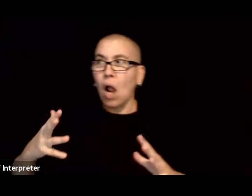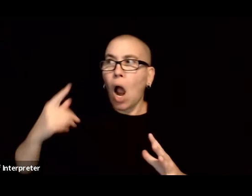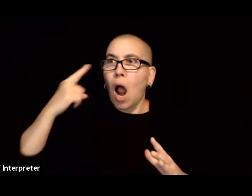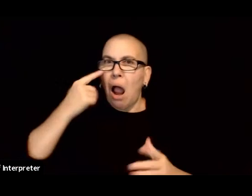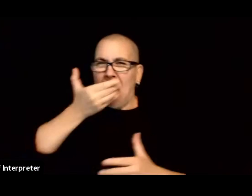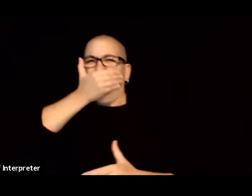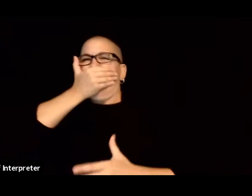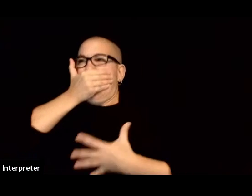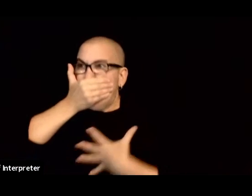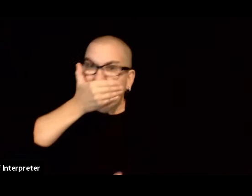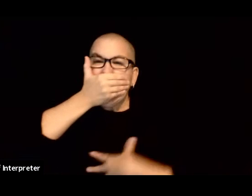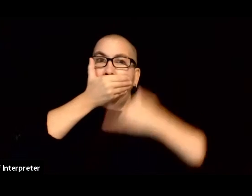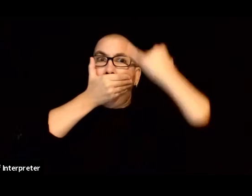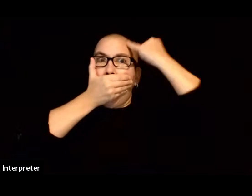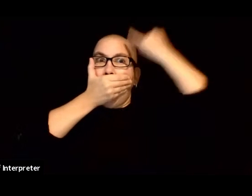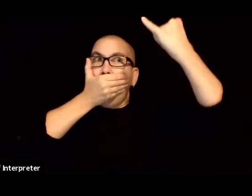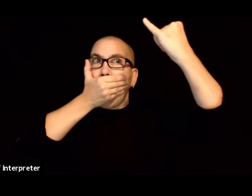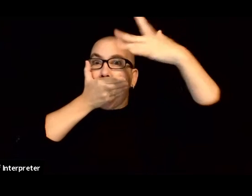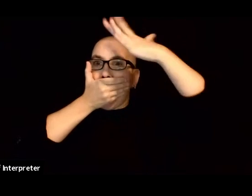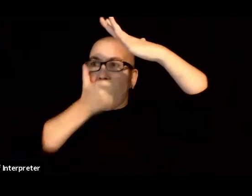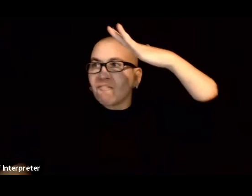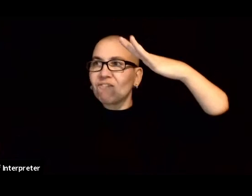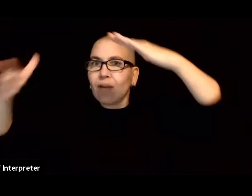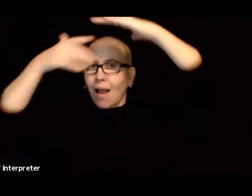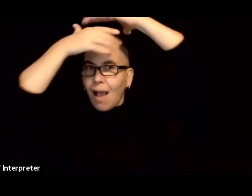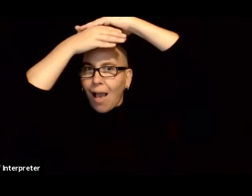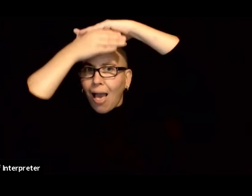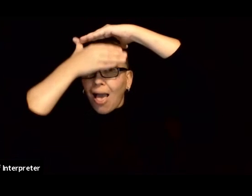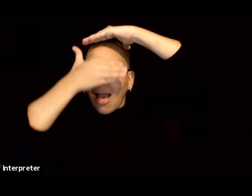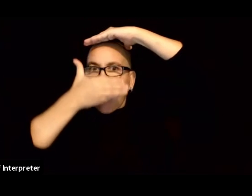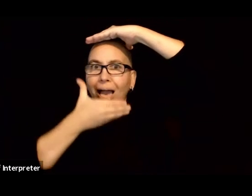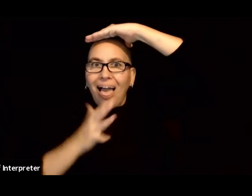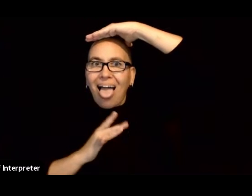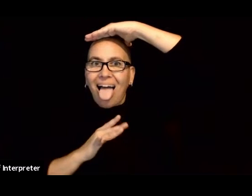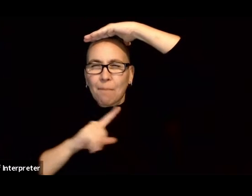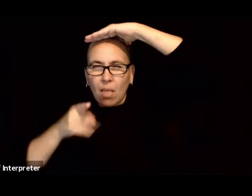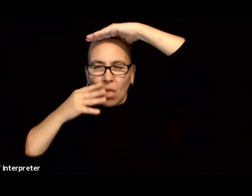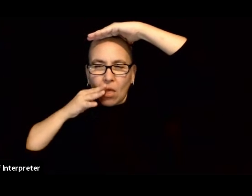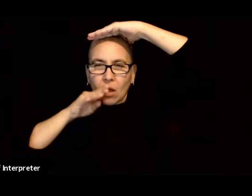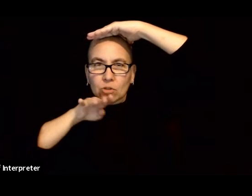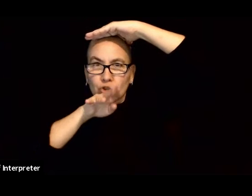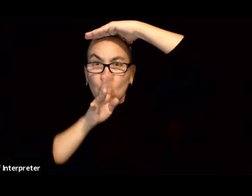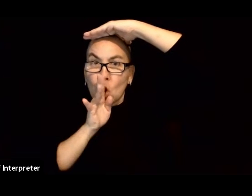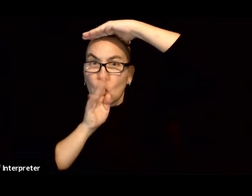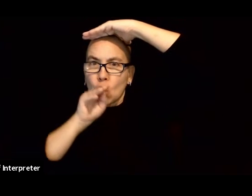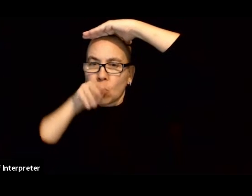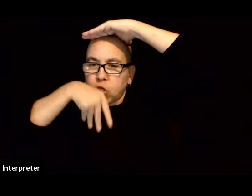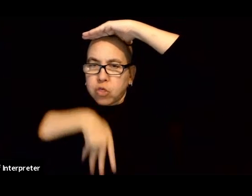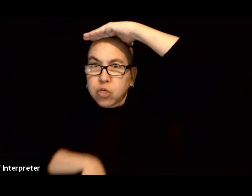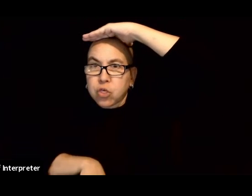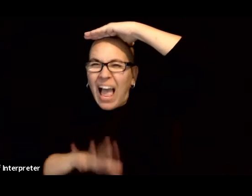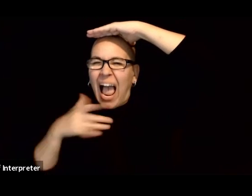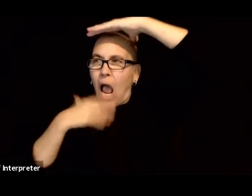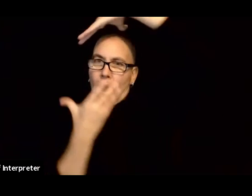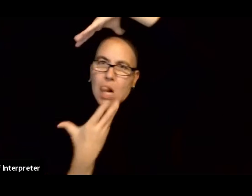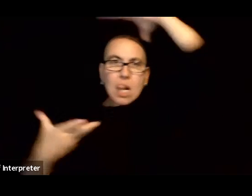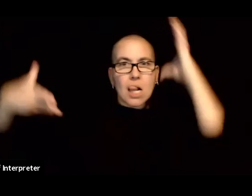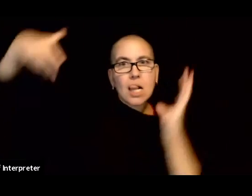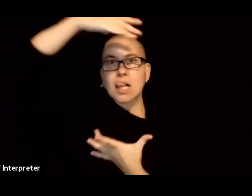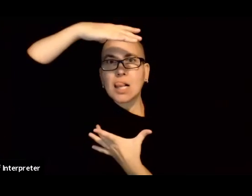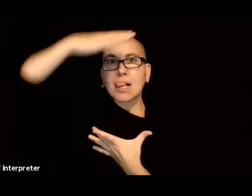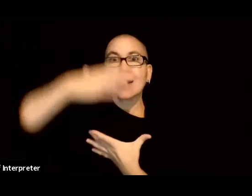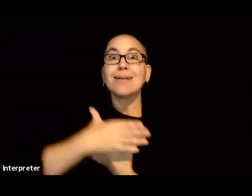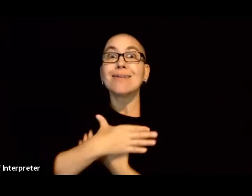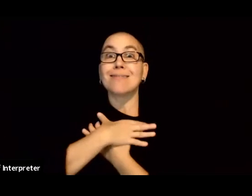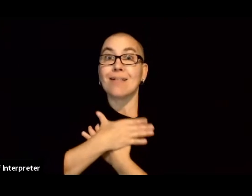more airflow. But the very fact that it gives more airflow means that it's not going to provide the protection